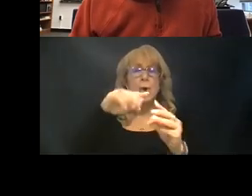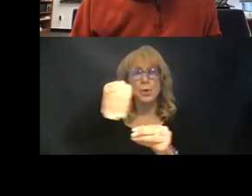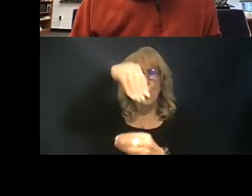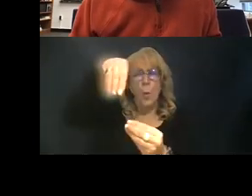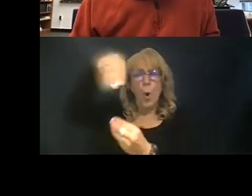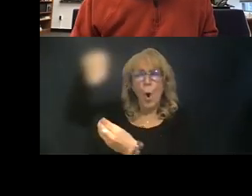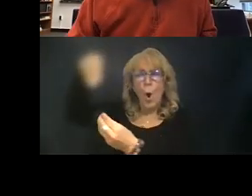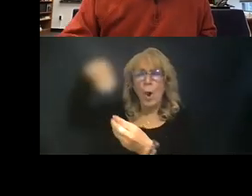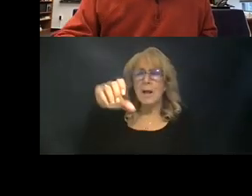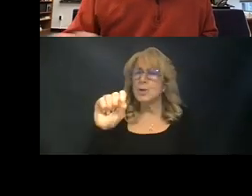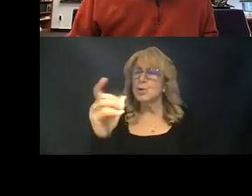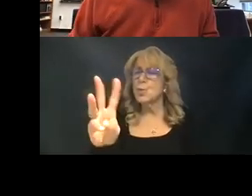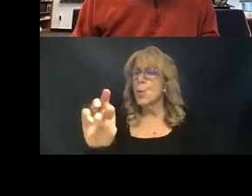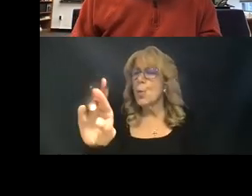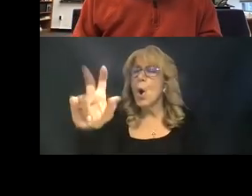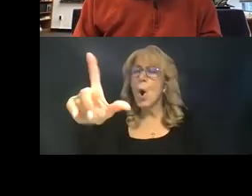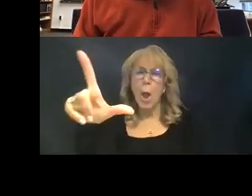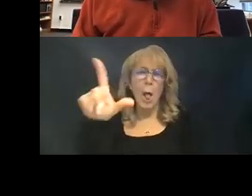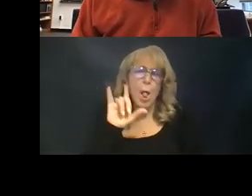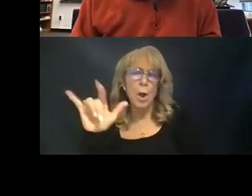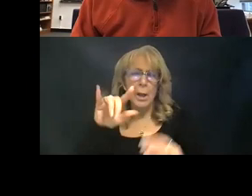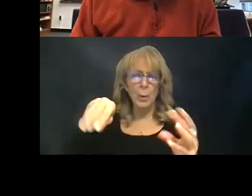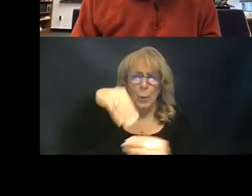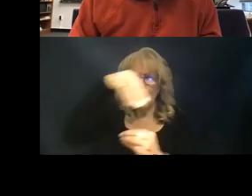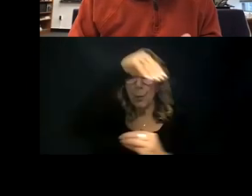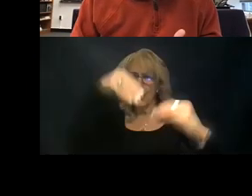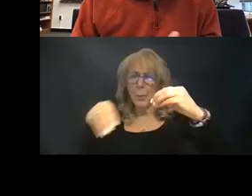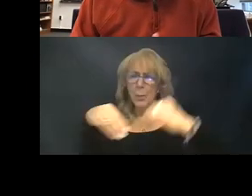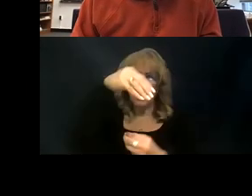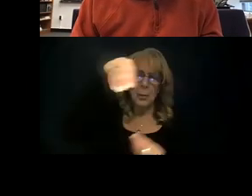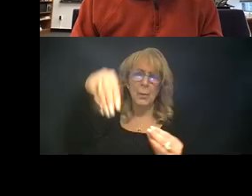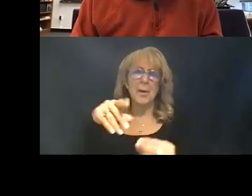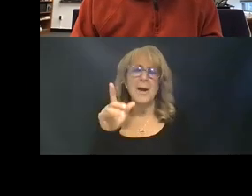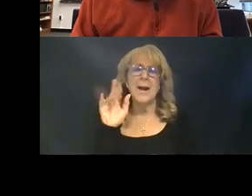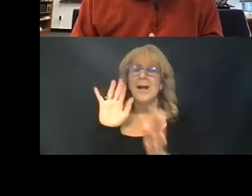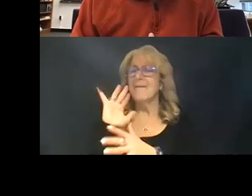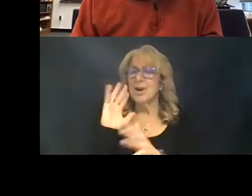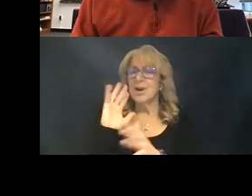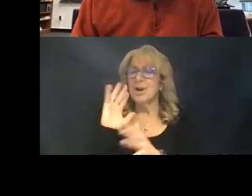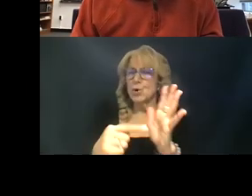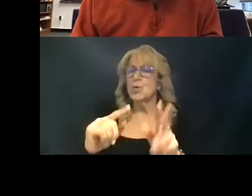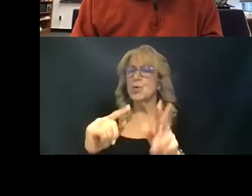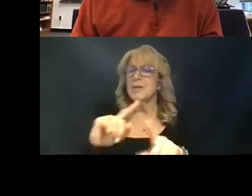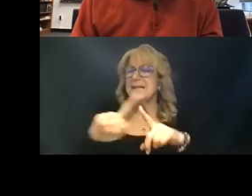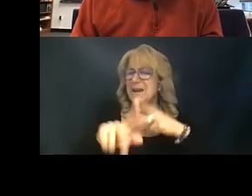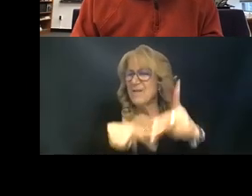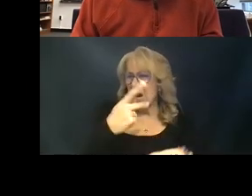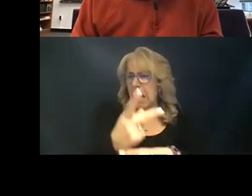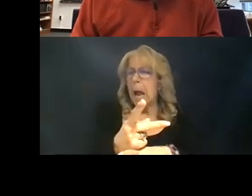of them are illustrated in this nice video that illustrates the kind of motions that occur in the oceans of